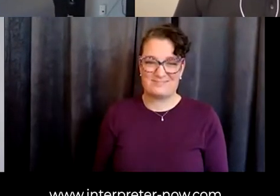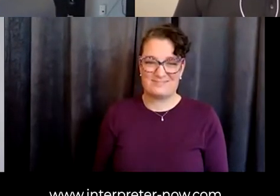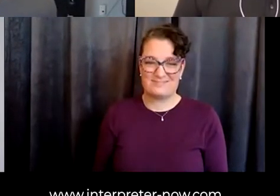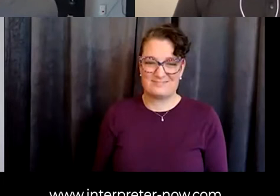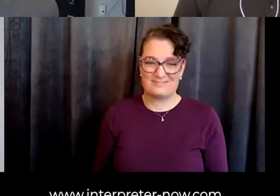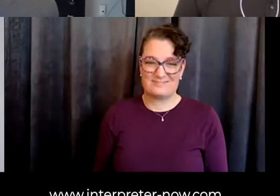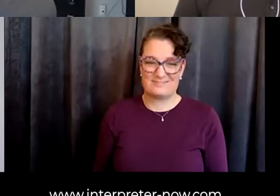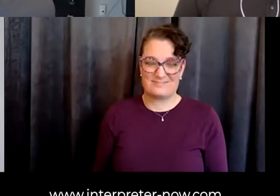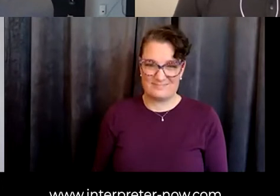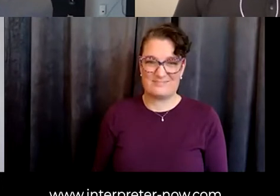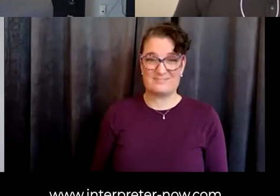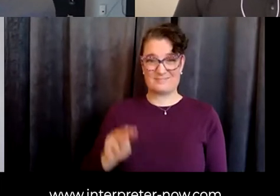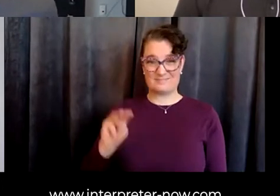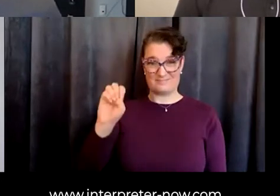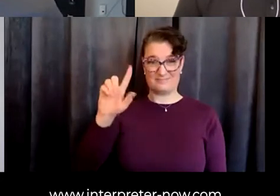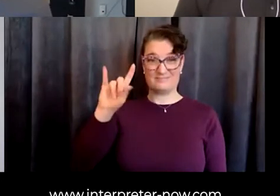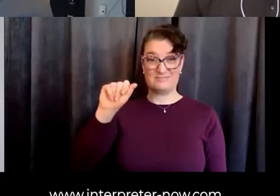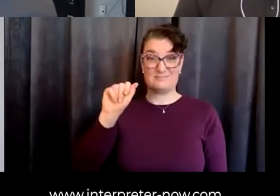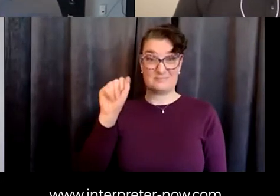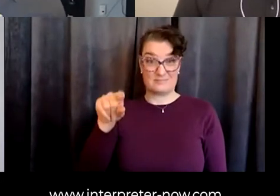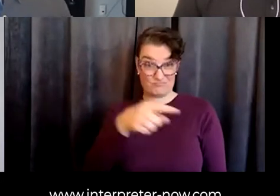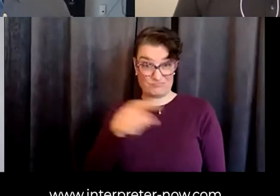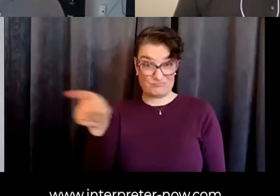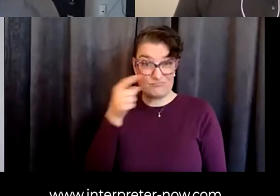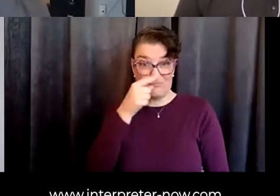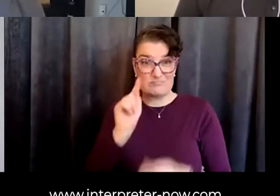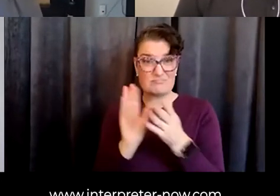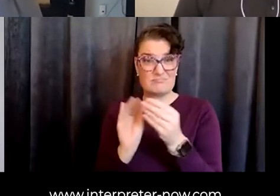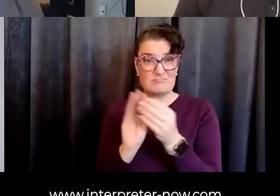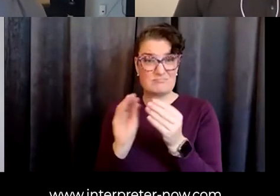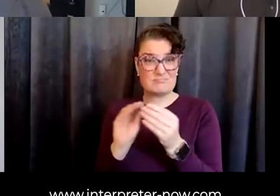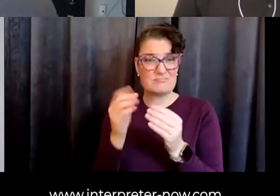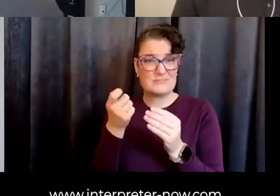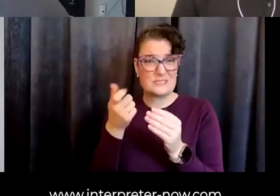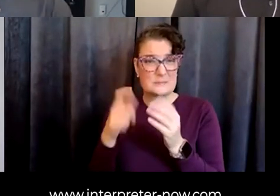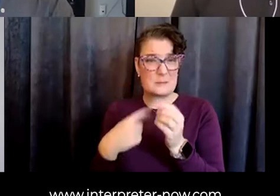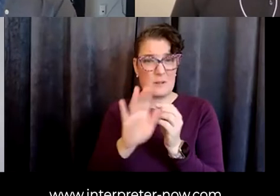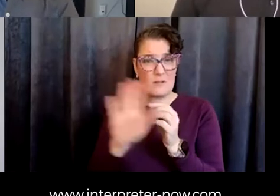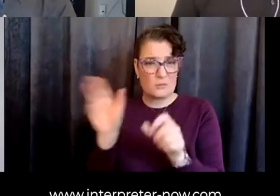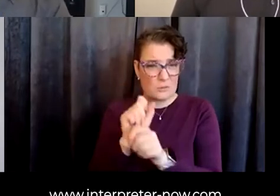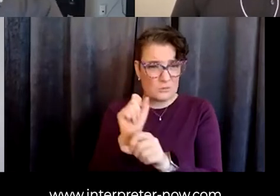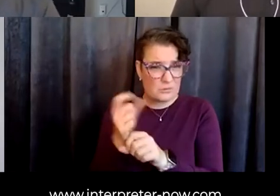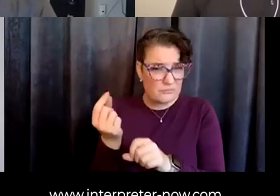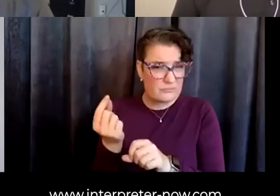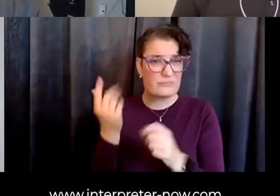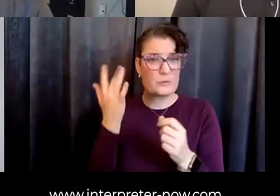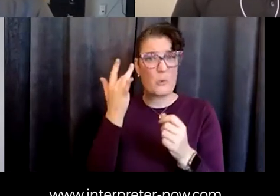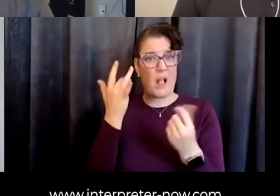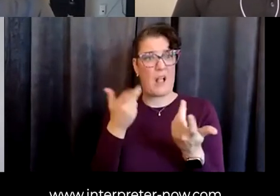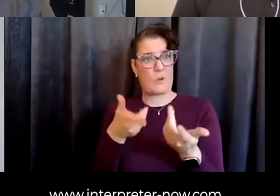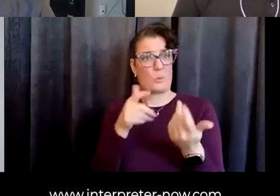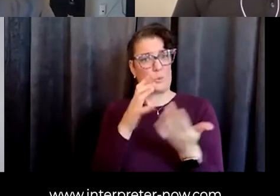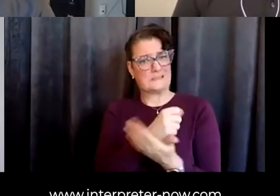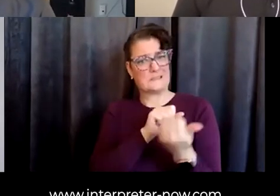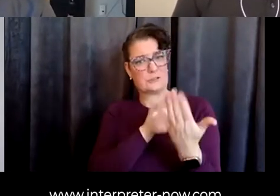So would you all just take a few moments to say a little bit about what you do and why addressing burnout is